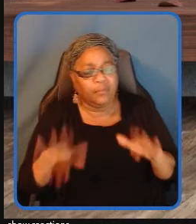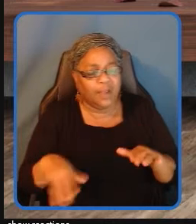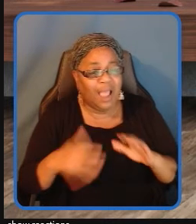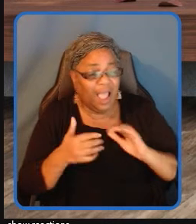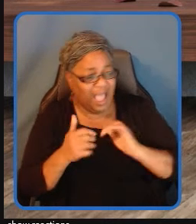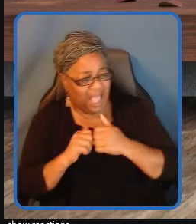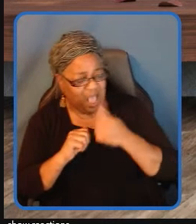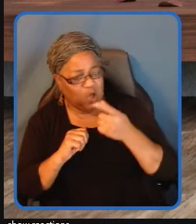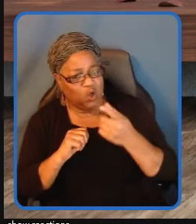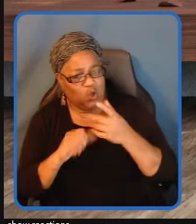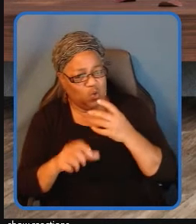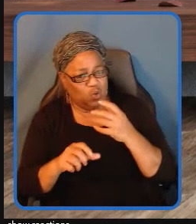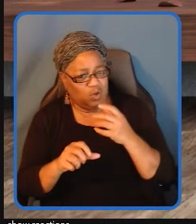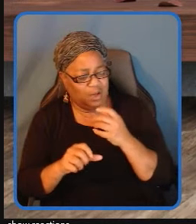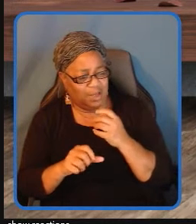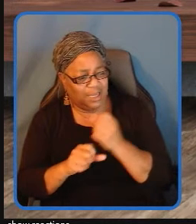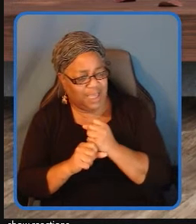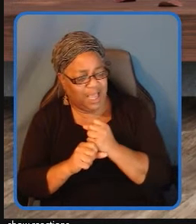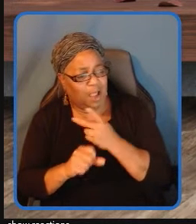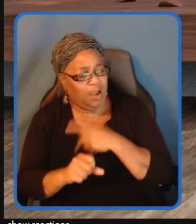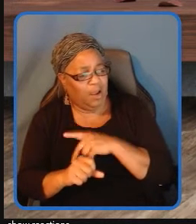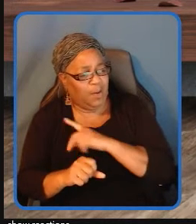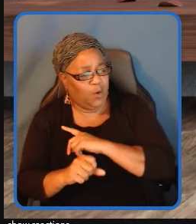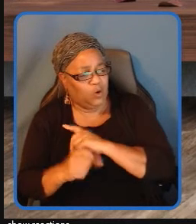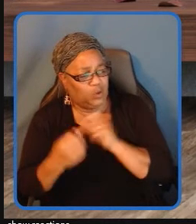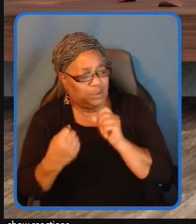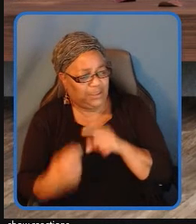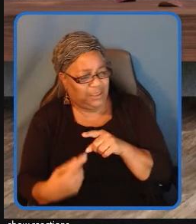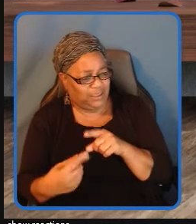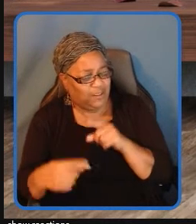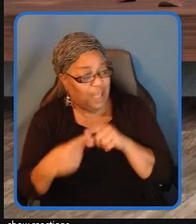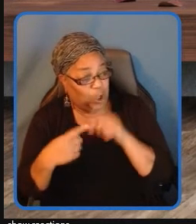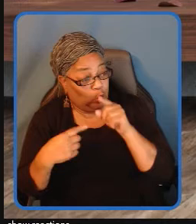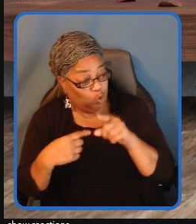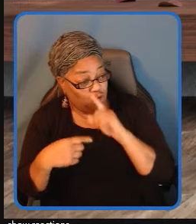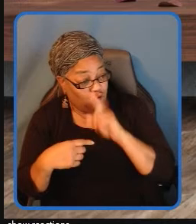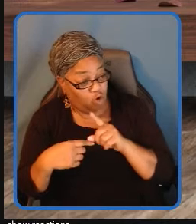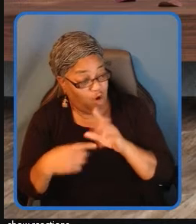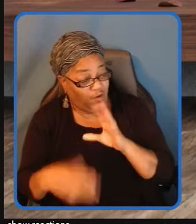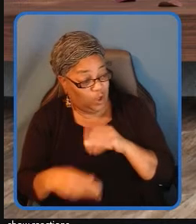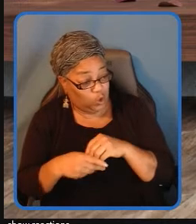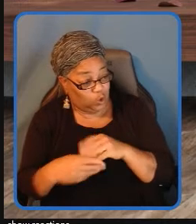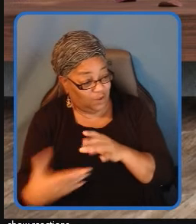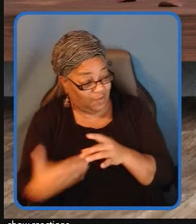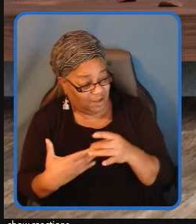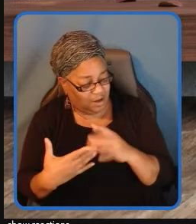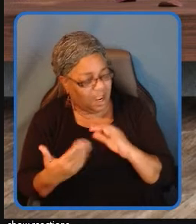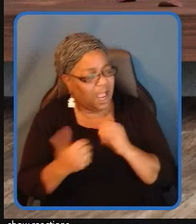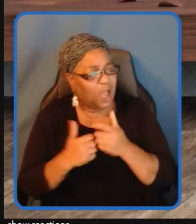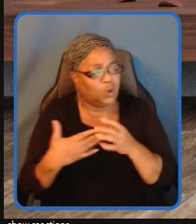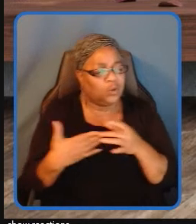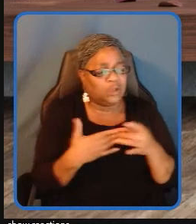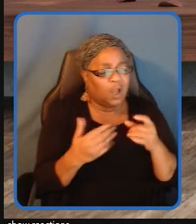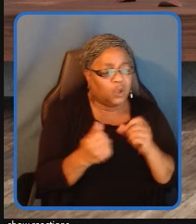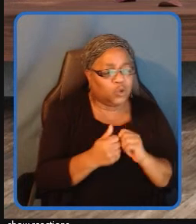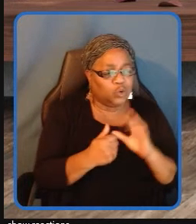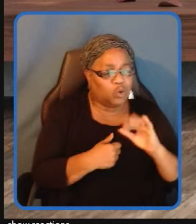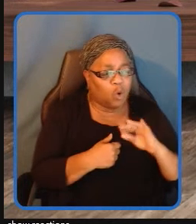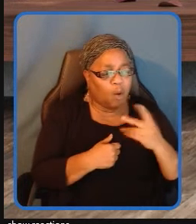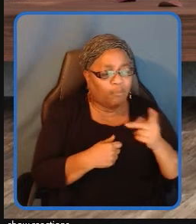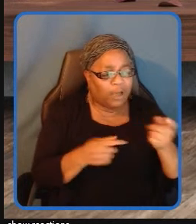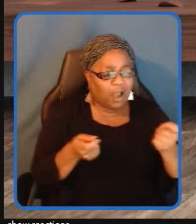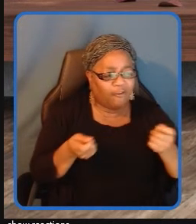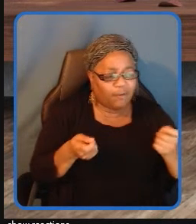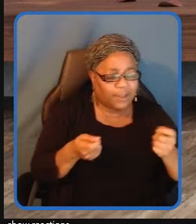give personal signals that you're an inclusive leader? And then also, how do you tie that into corporate governance? Yeah, of